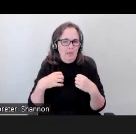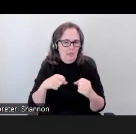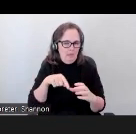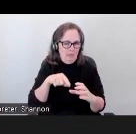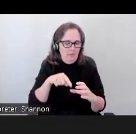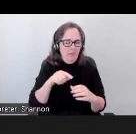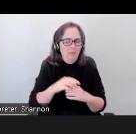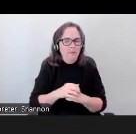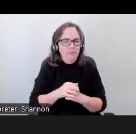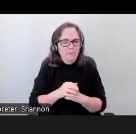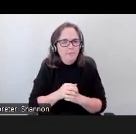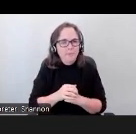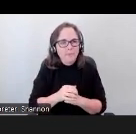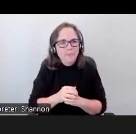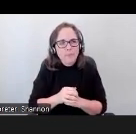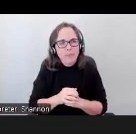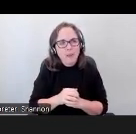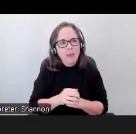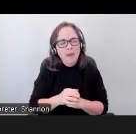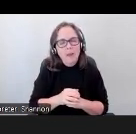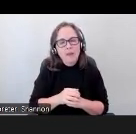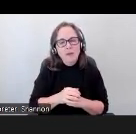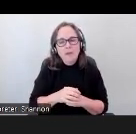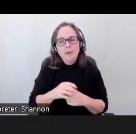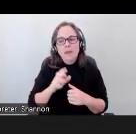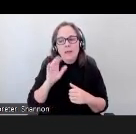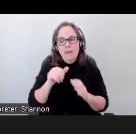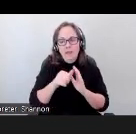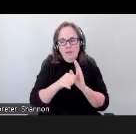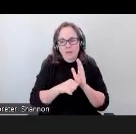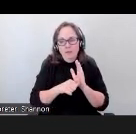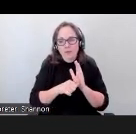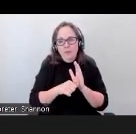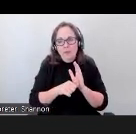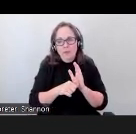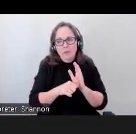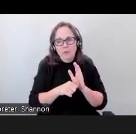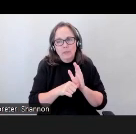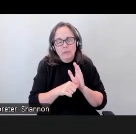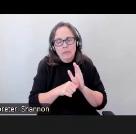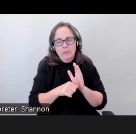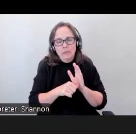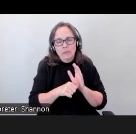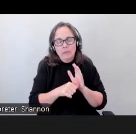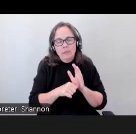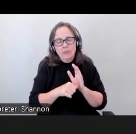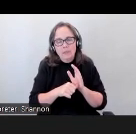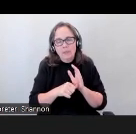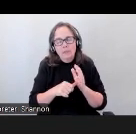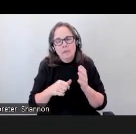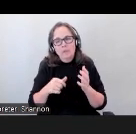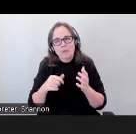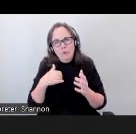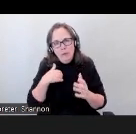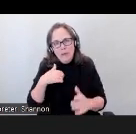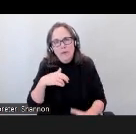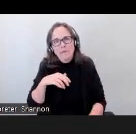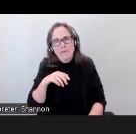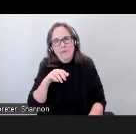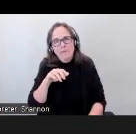phase. Uh, and this surgery, though you do have your rectum, or not rectum, but you do have